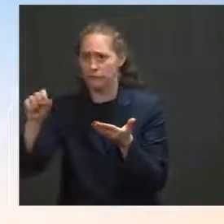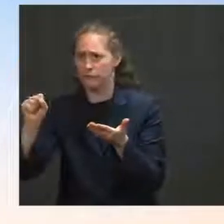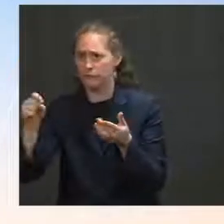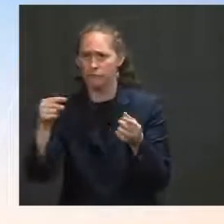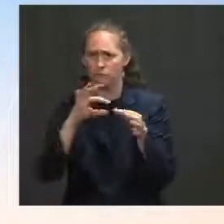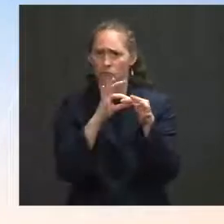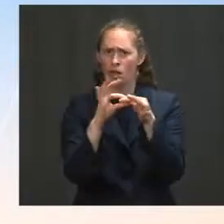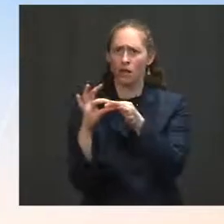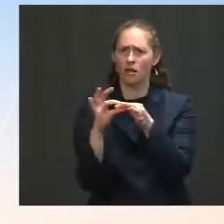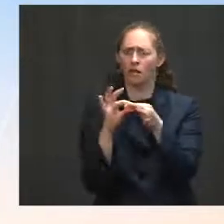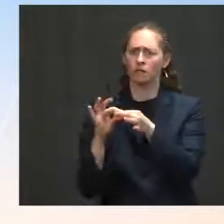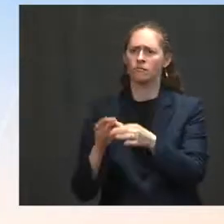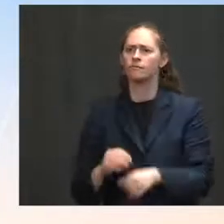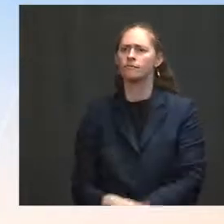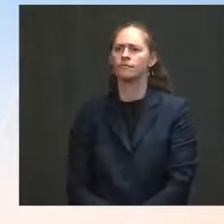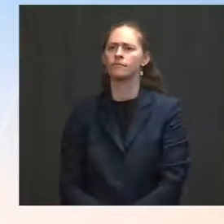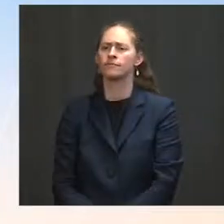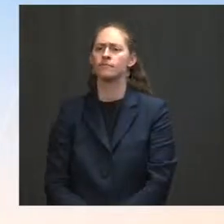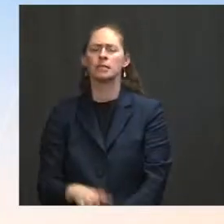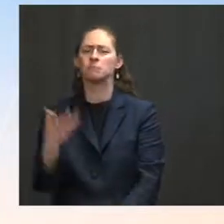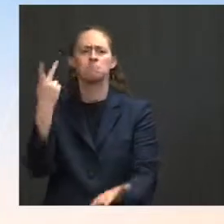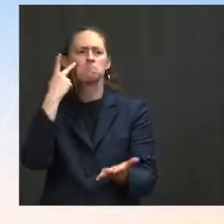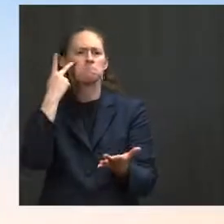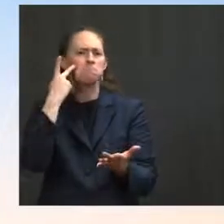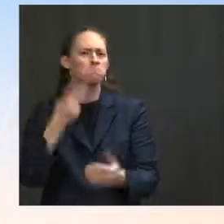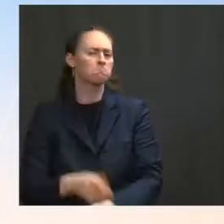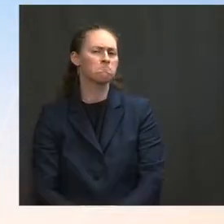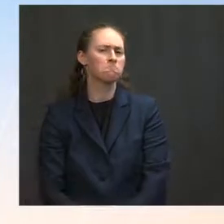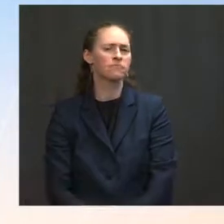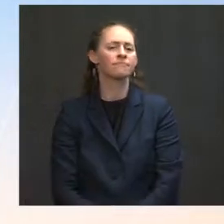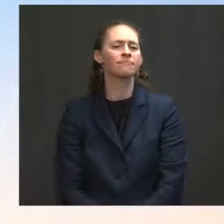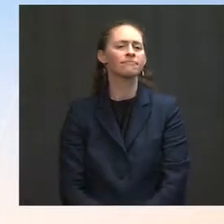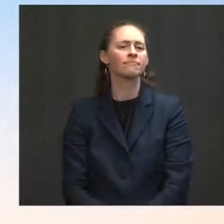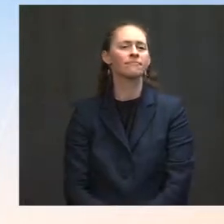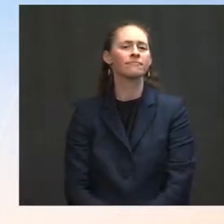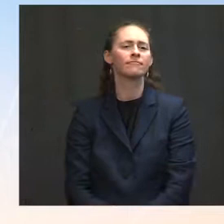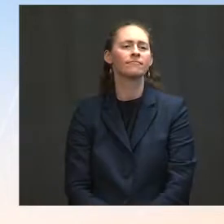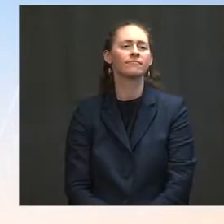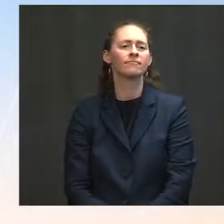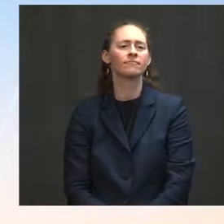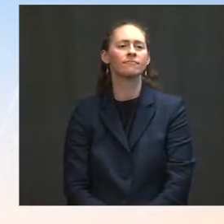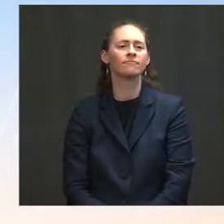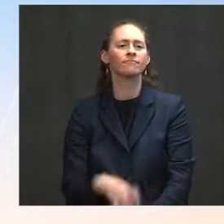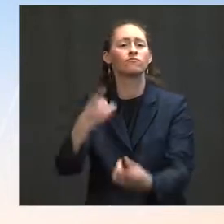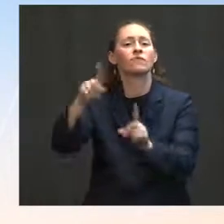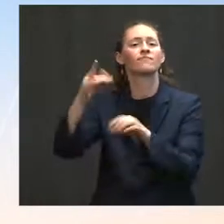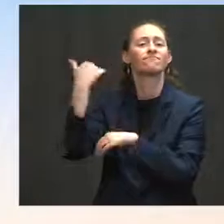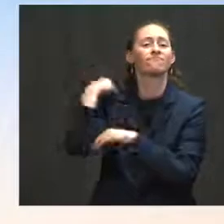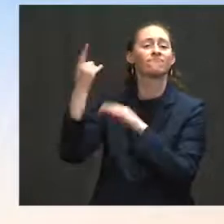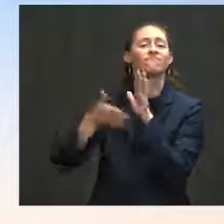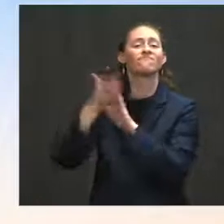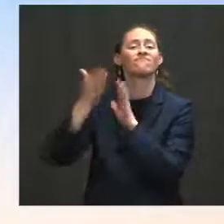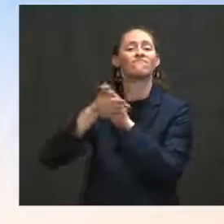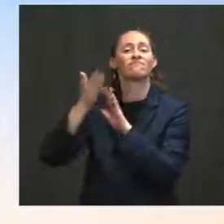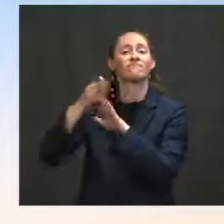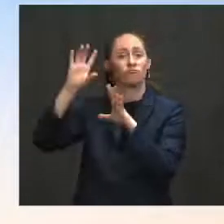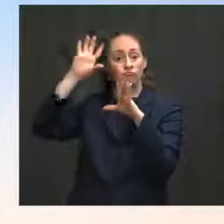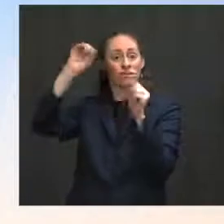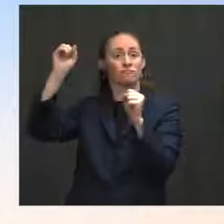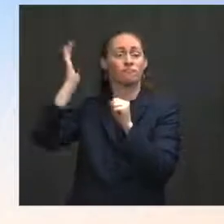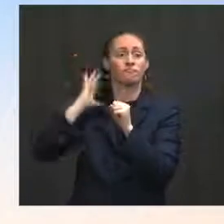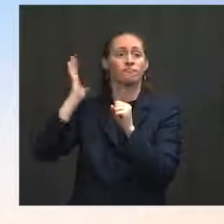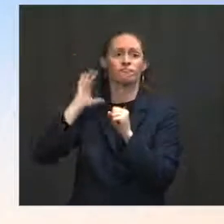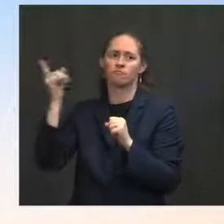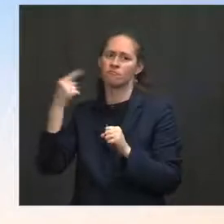Jen. As a candidate, President Biden said, and I'm quoting, quote, I've never spoken to my son about his